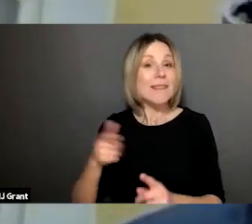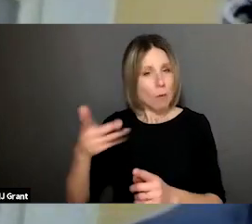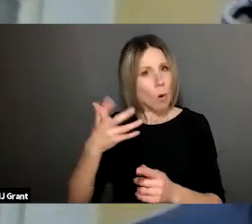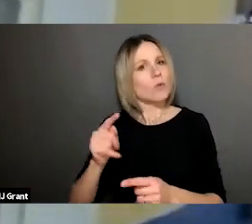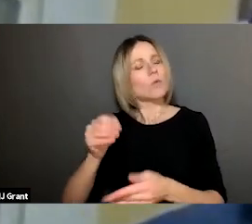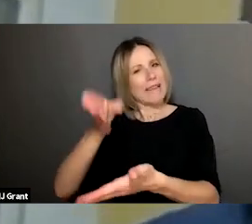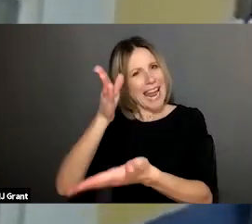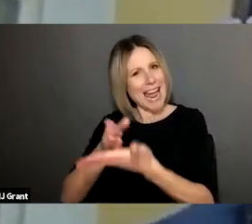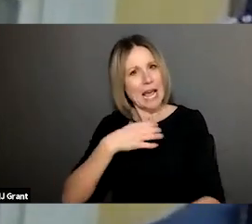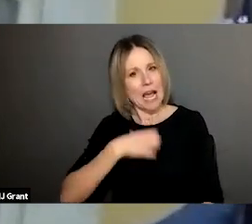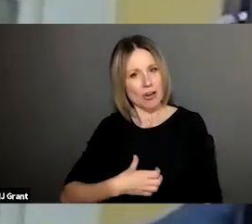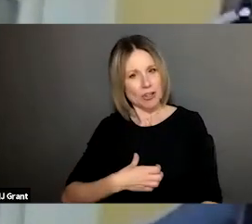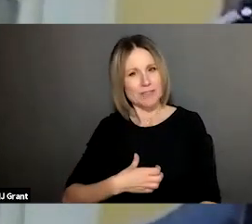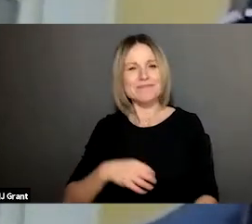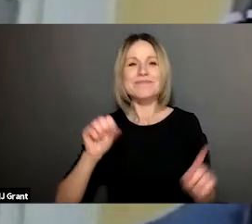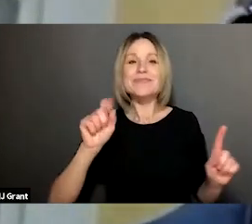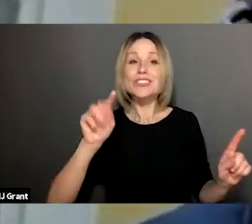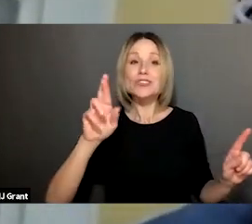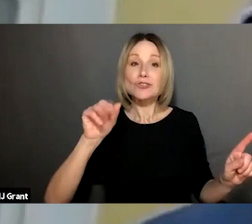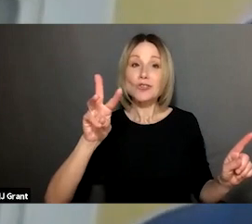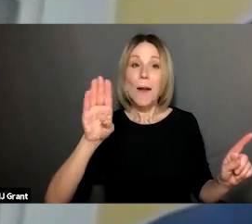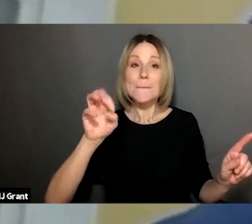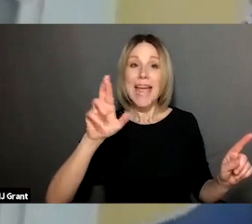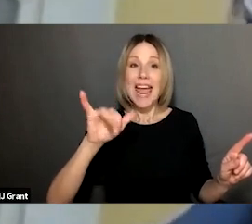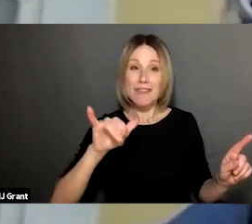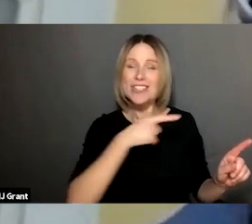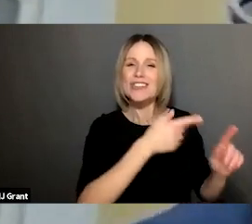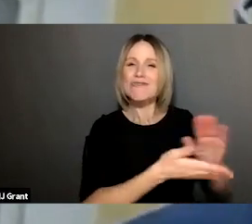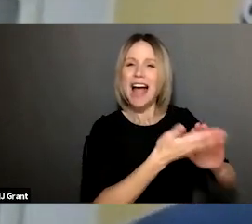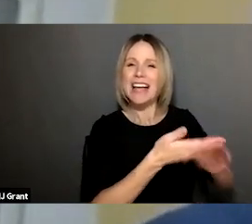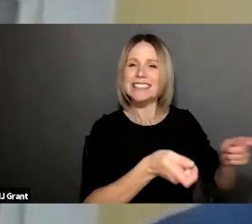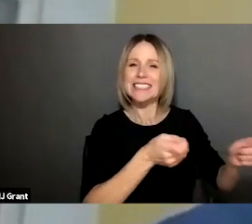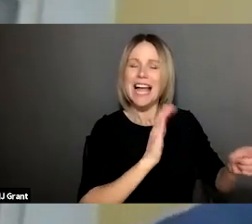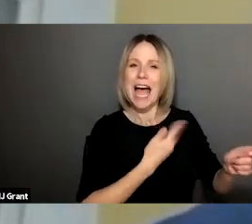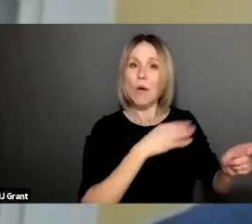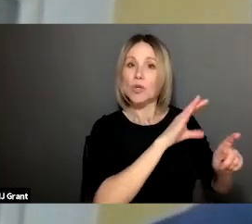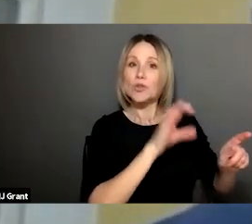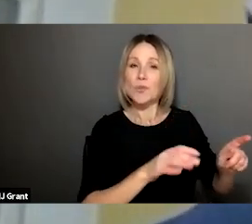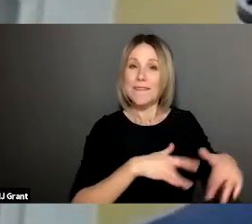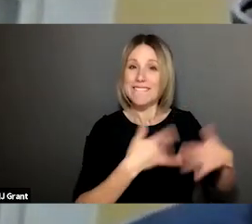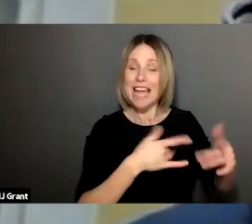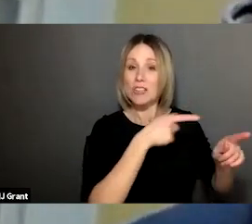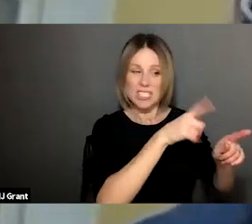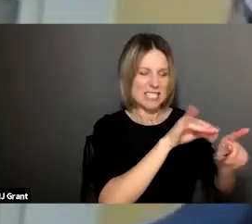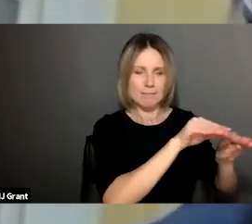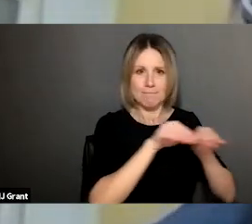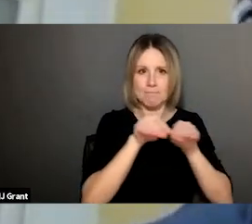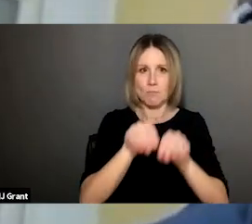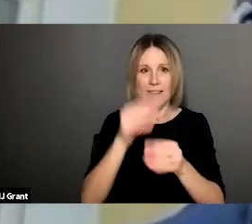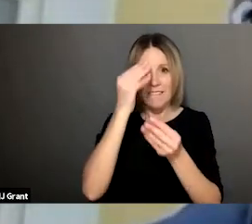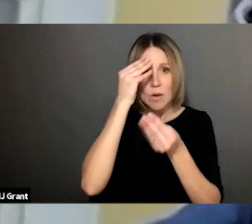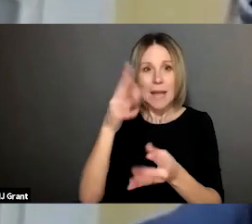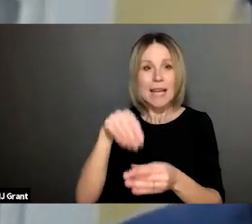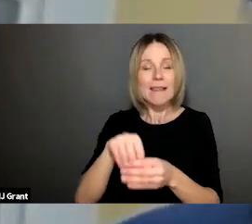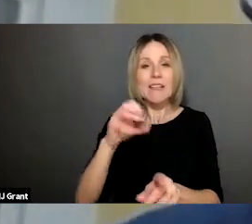Zoom events, has popped a link in the chat where you can get information on how to support this campaign. We hope you'll